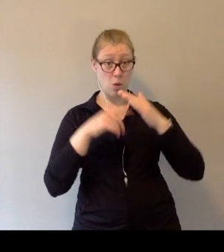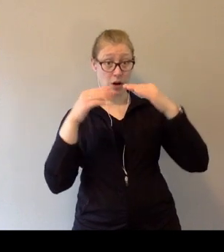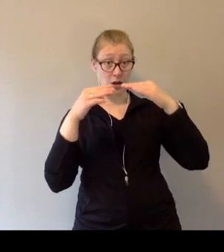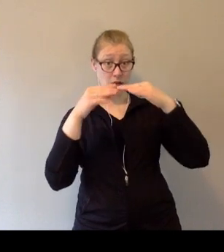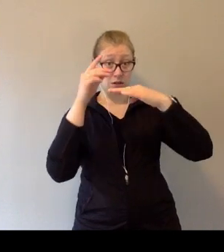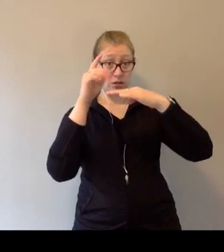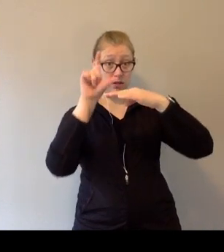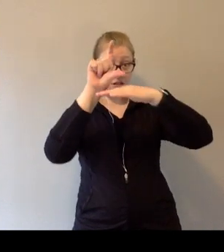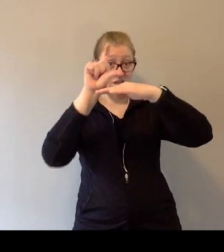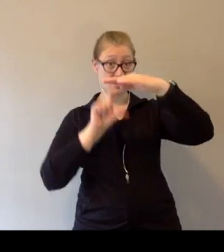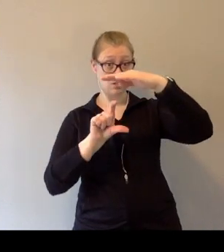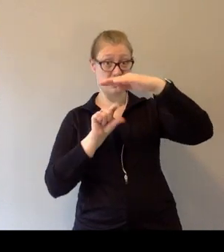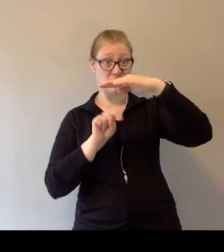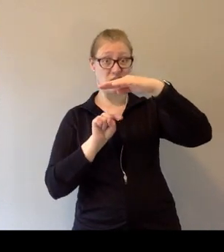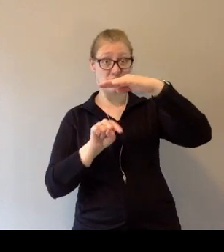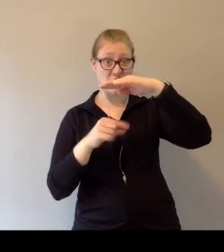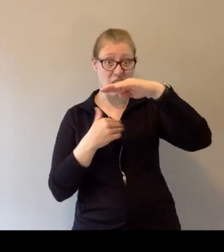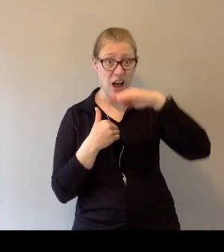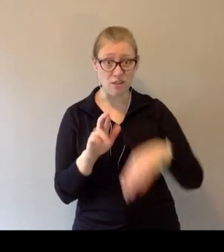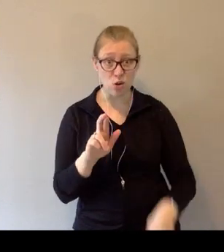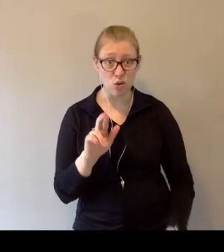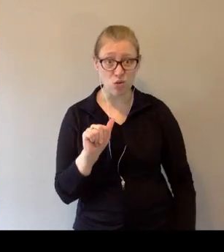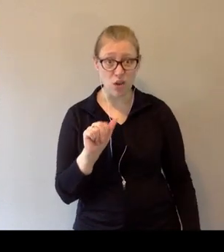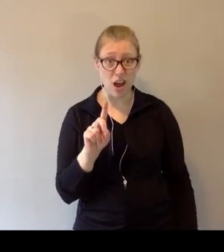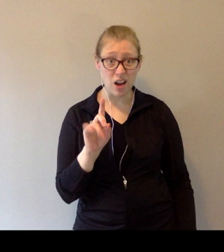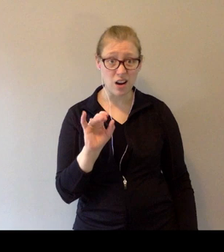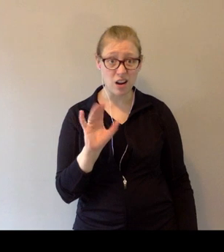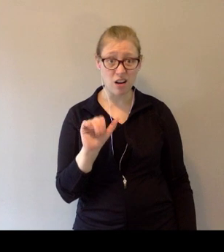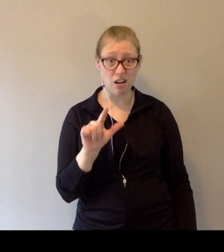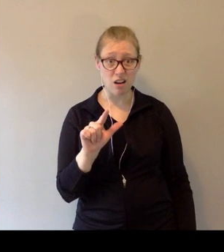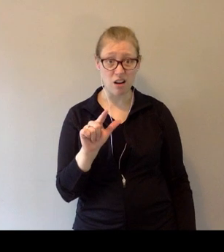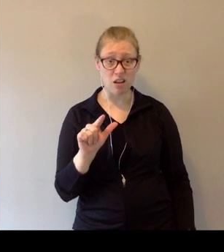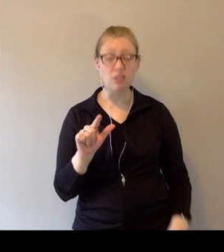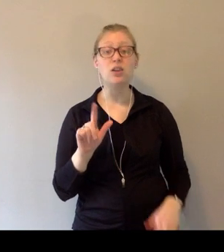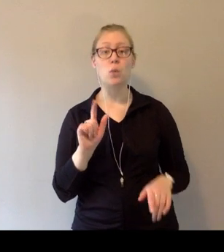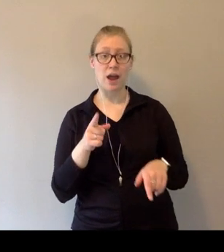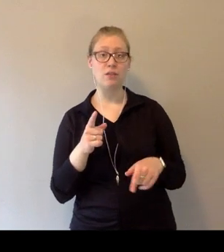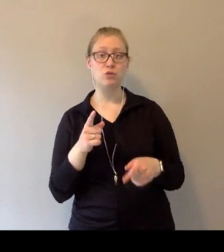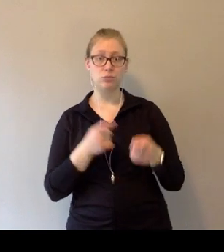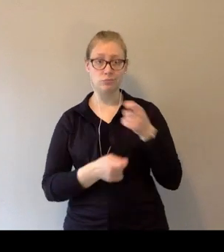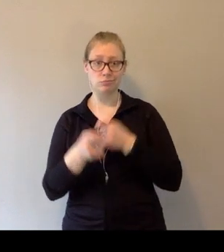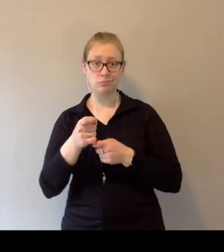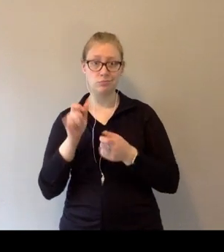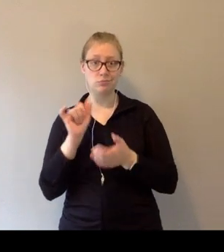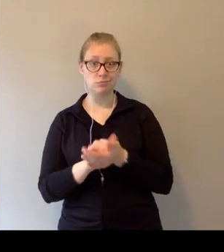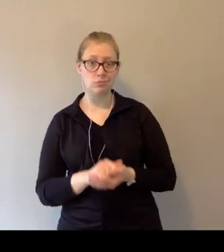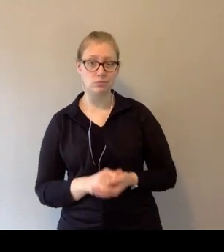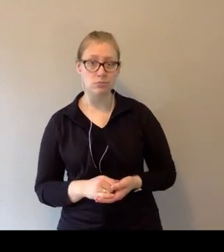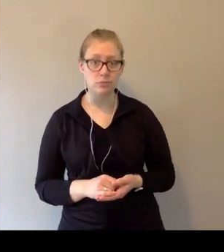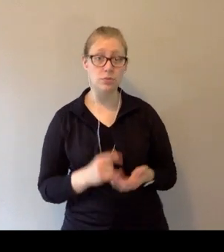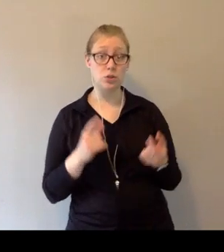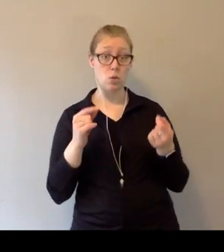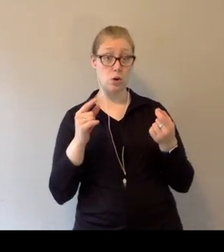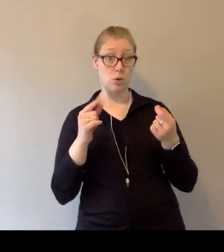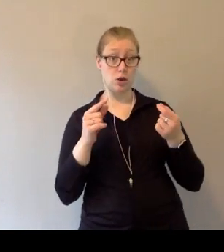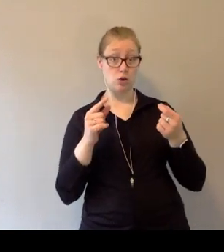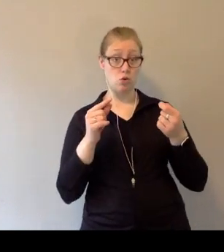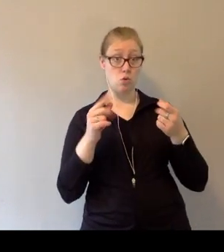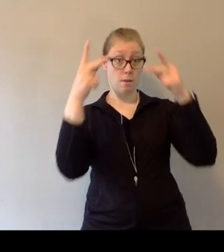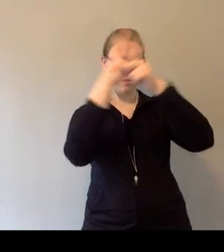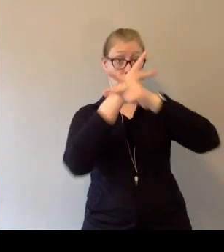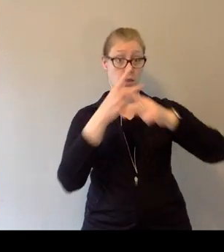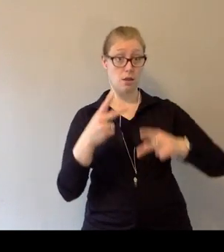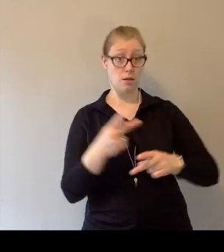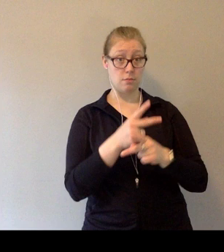like. So we're going to get rid of that. So we're going to simplify this by multiplying by the square root of 2 times the square root of 2, that